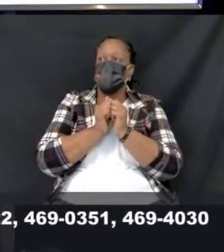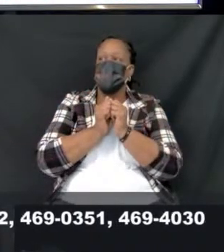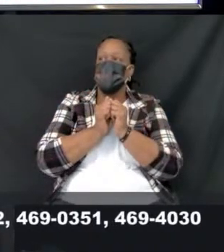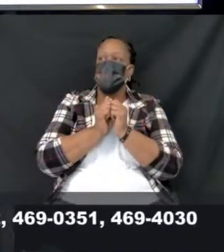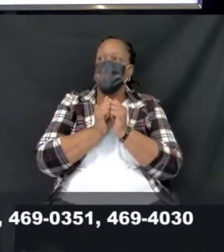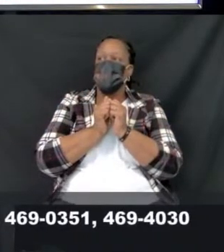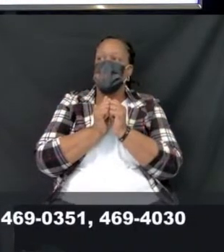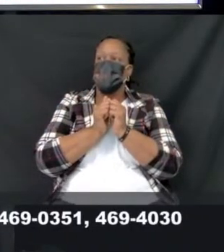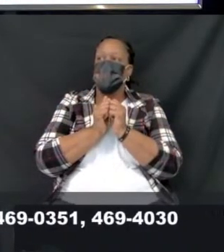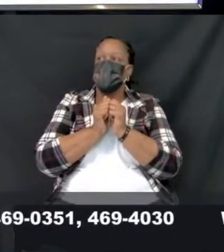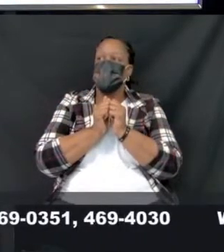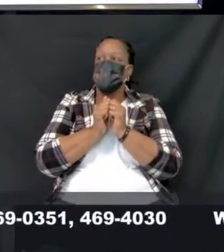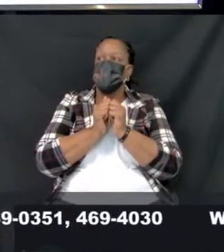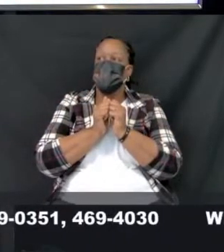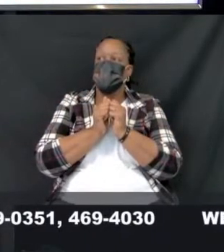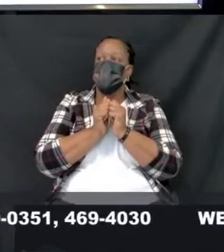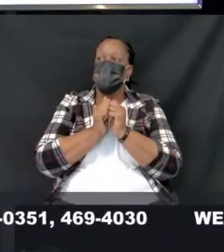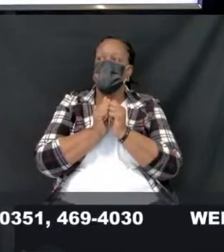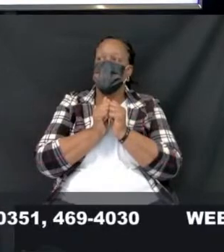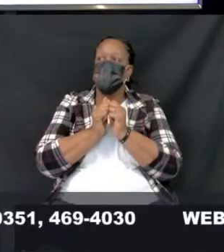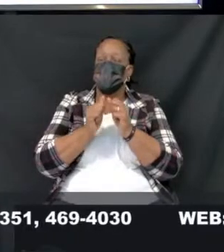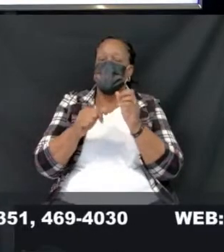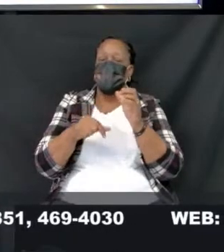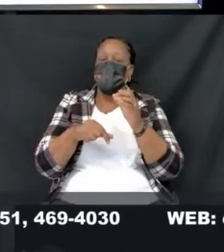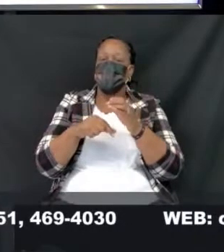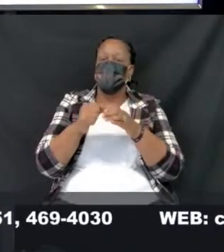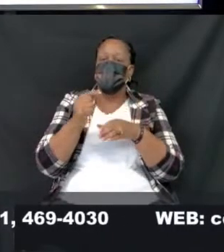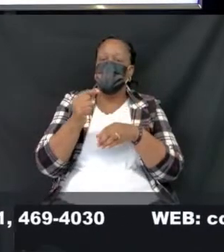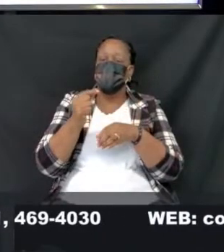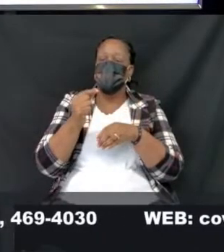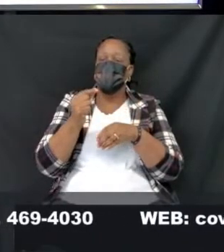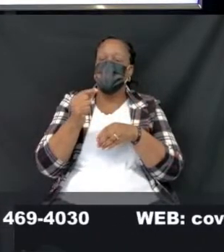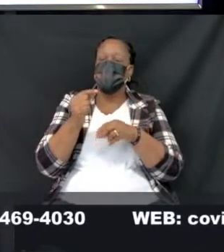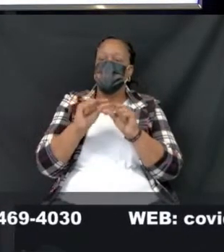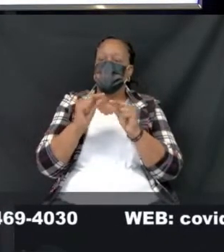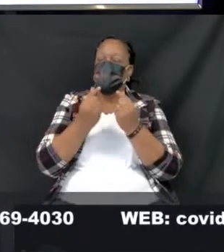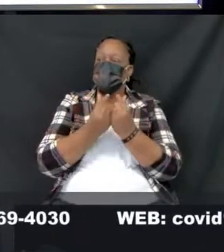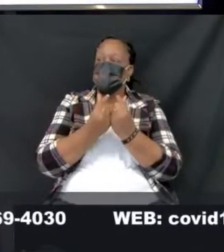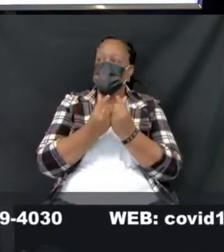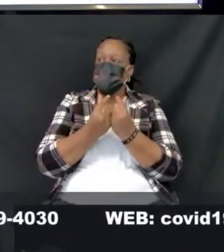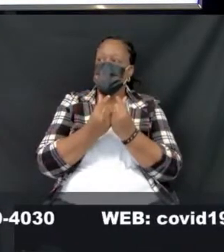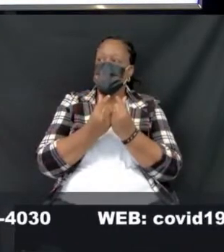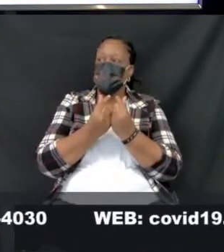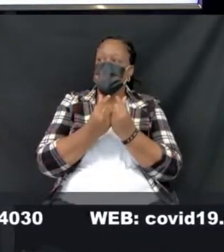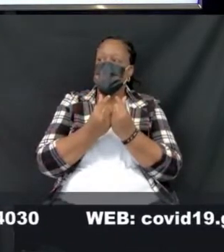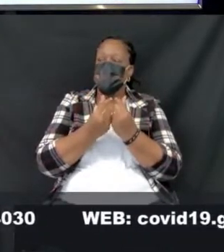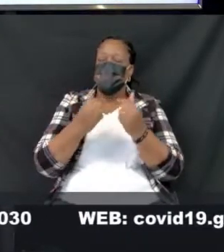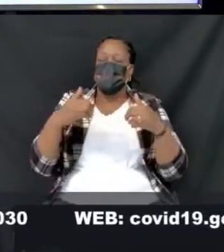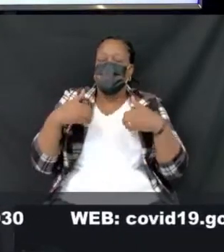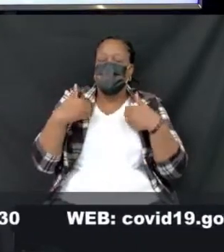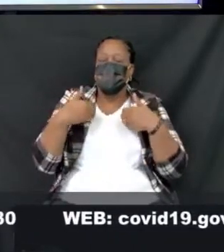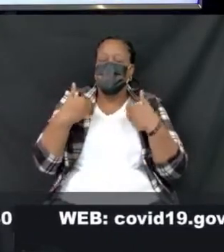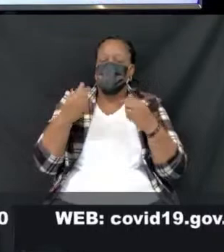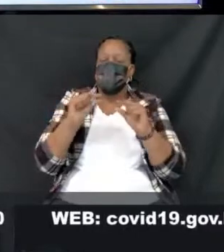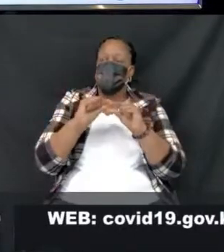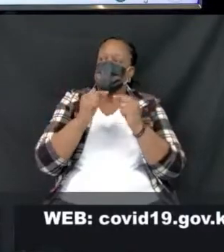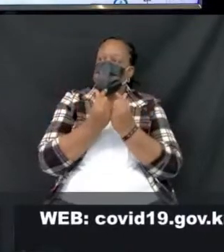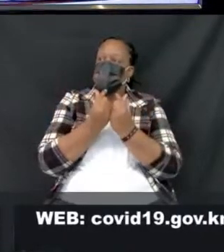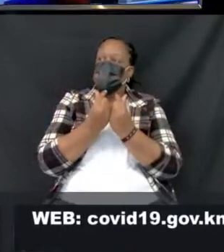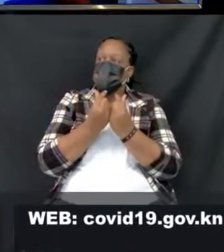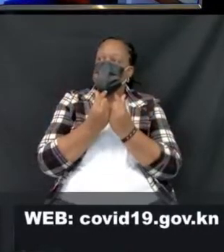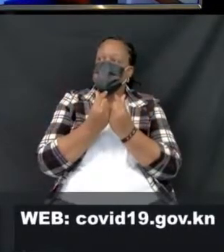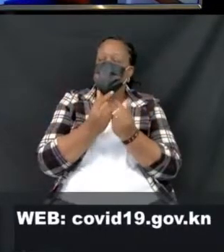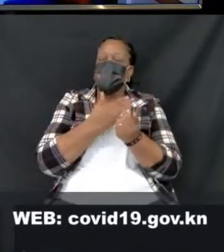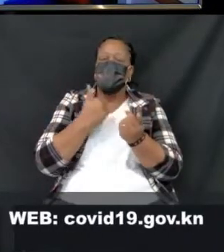the grassroots league, the youth league, as well as the female team. I